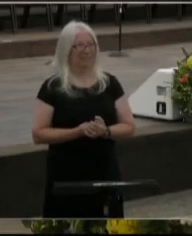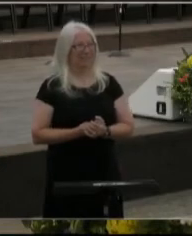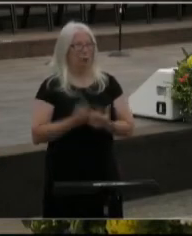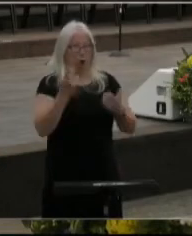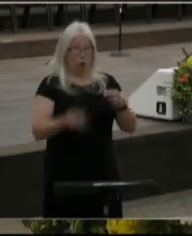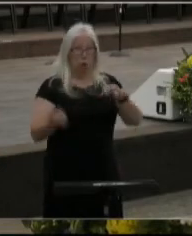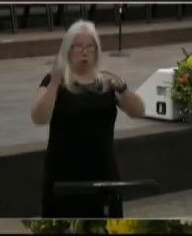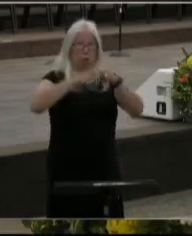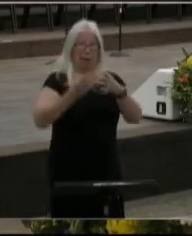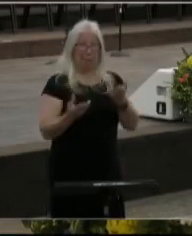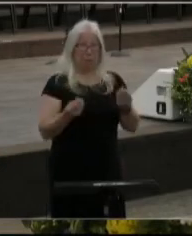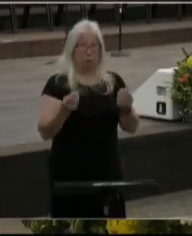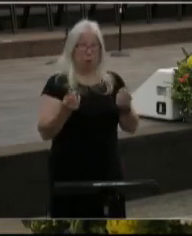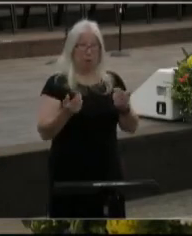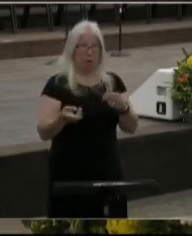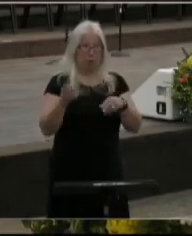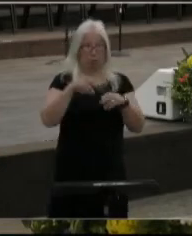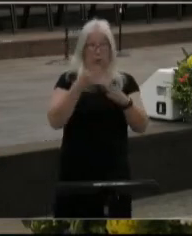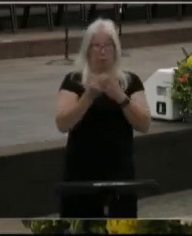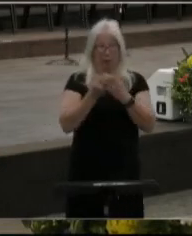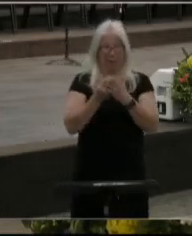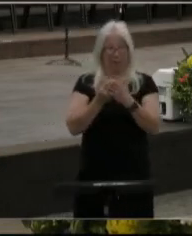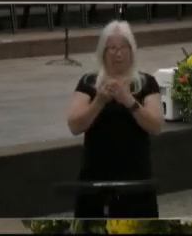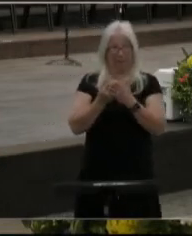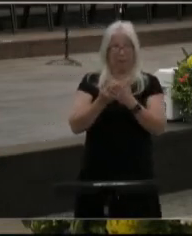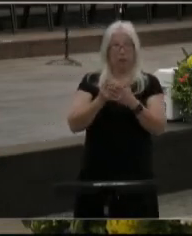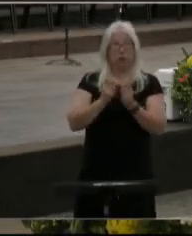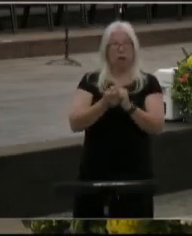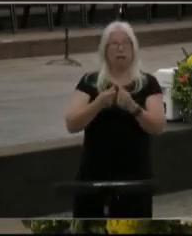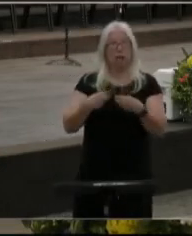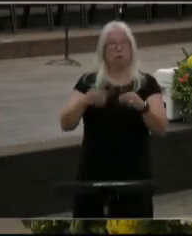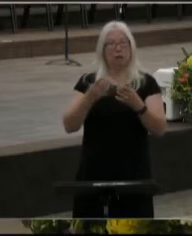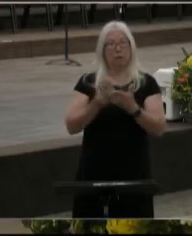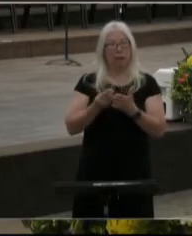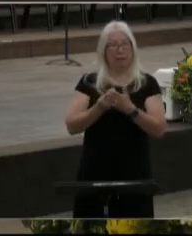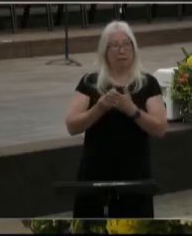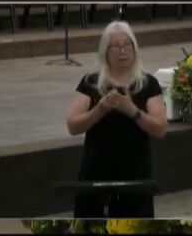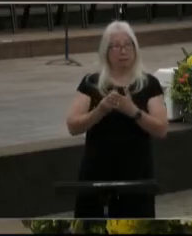You want a raise this morning? Change how you spend your money.